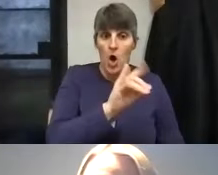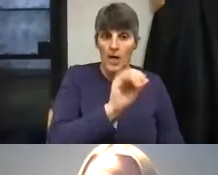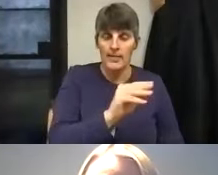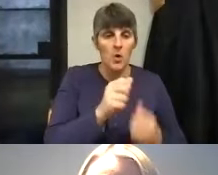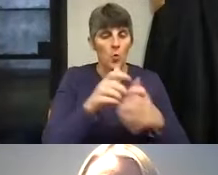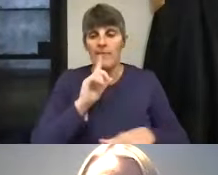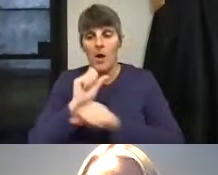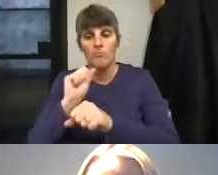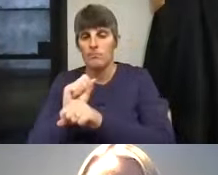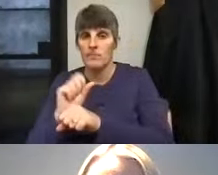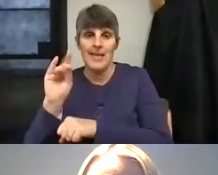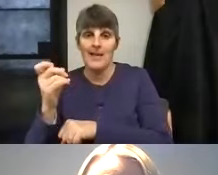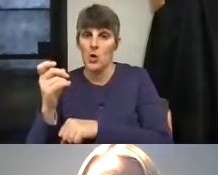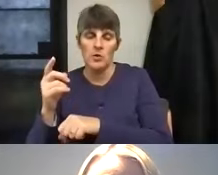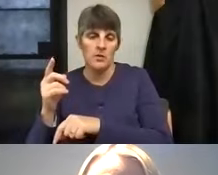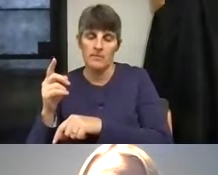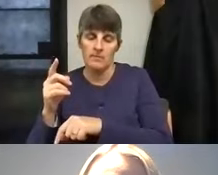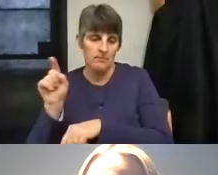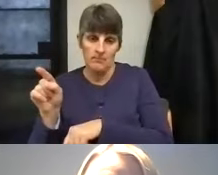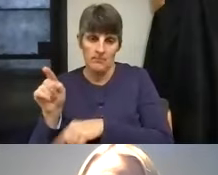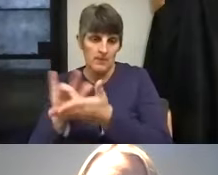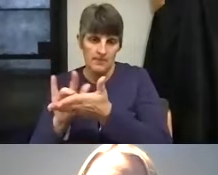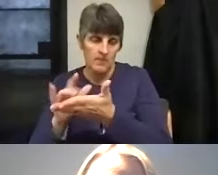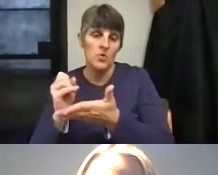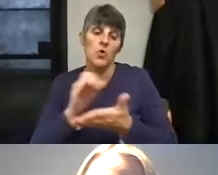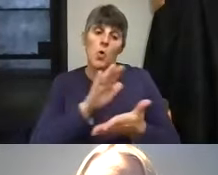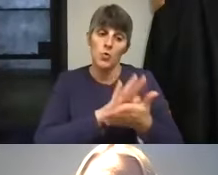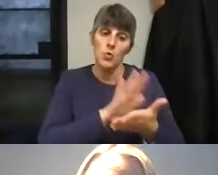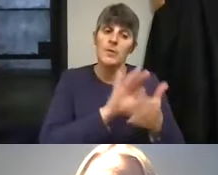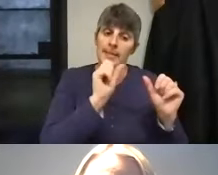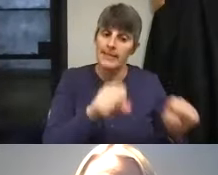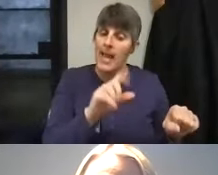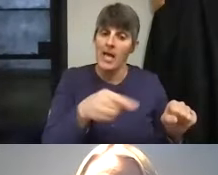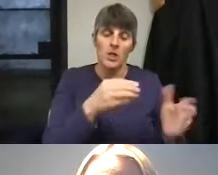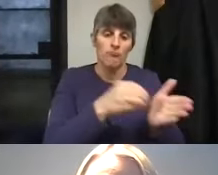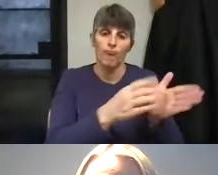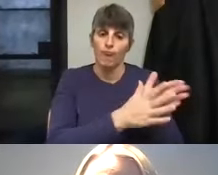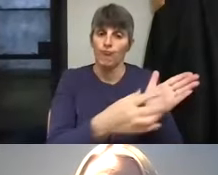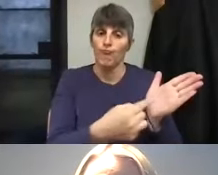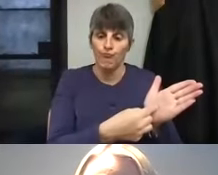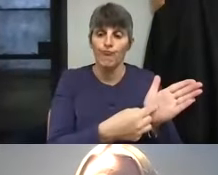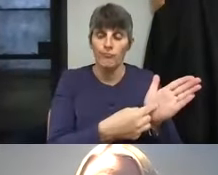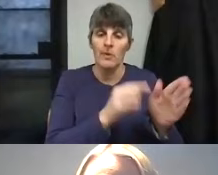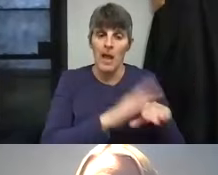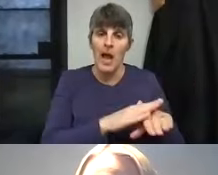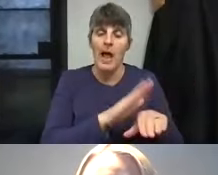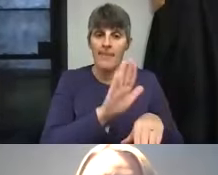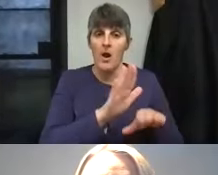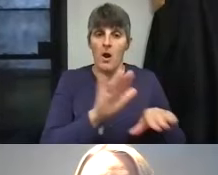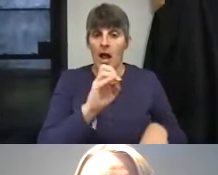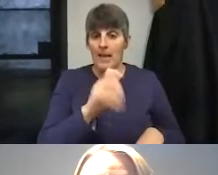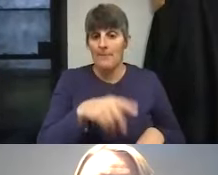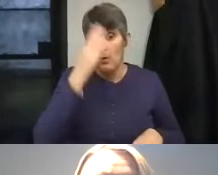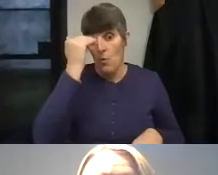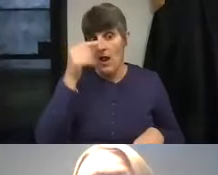without actually having a diagnosis of autism. So schools can just put that classification on your child's IEP because